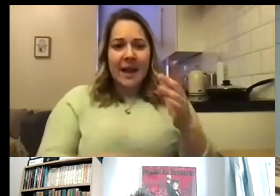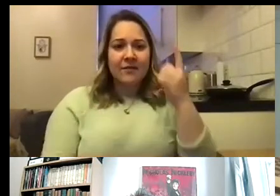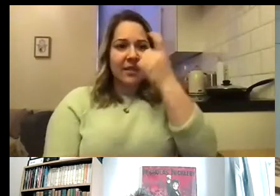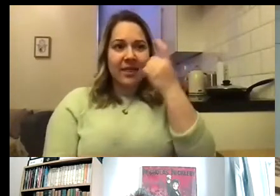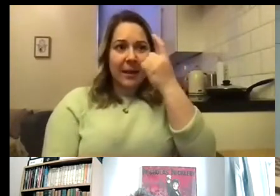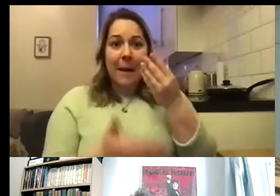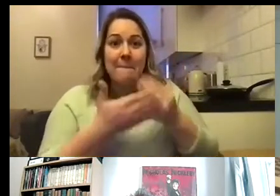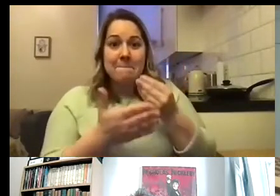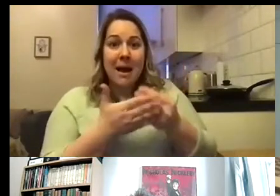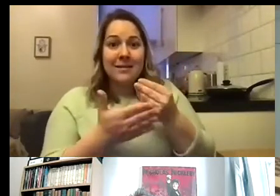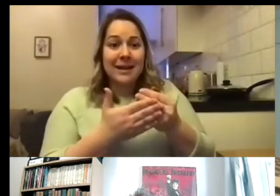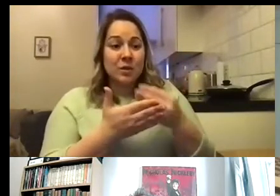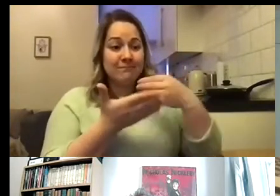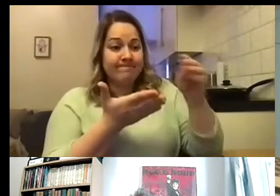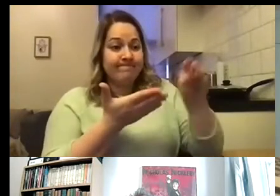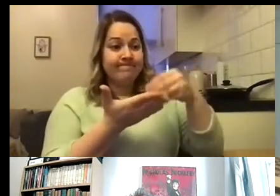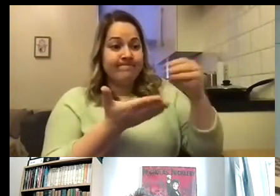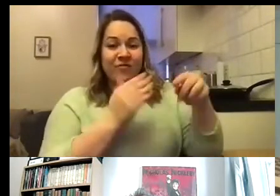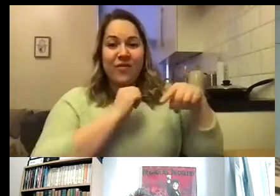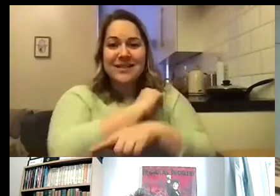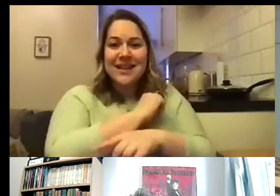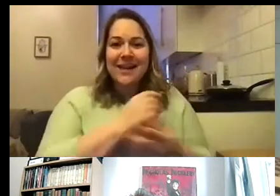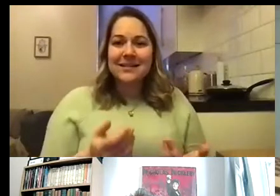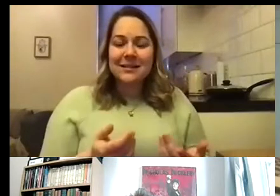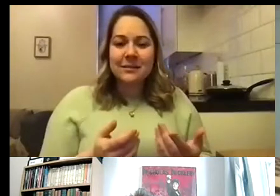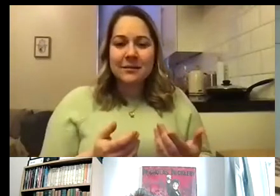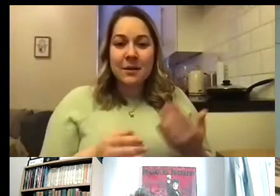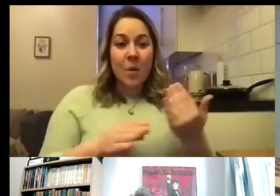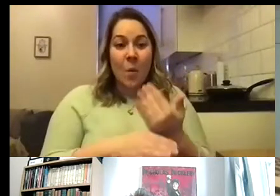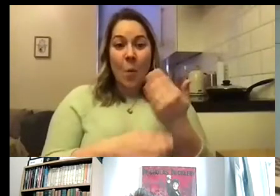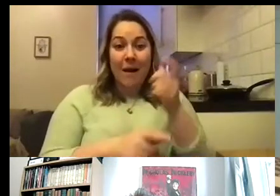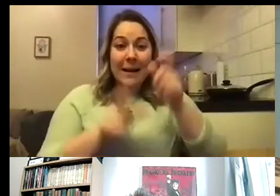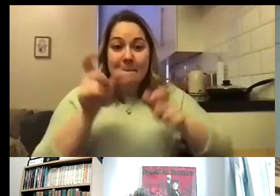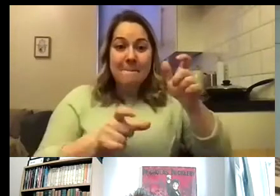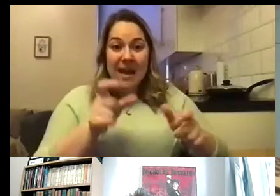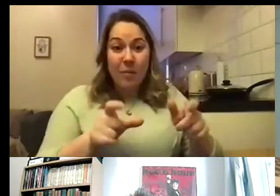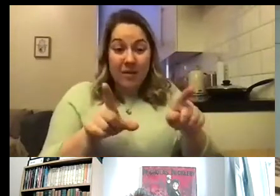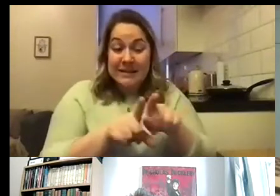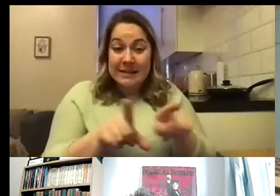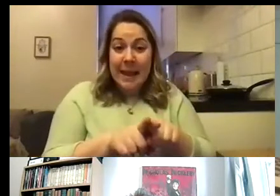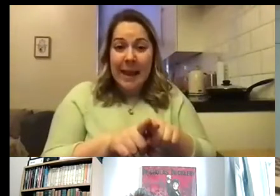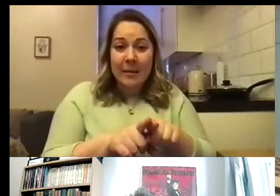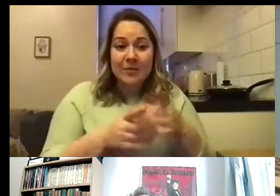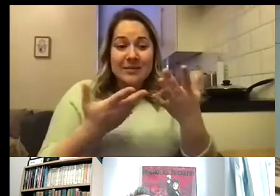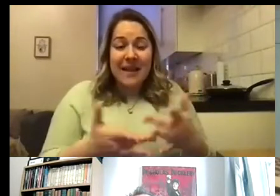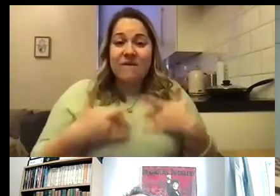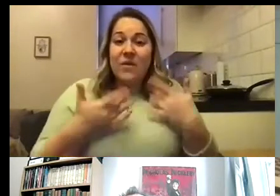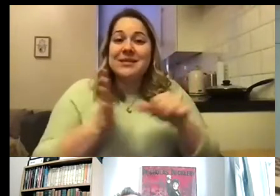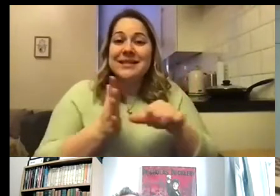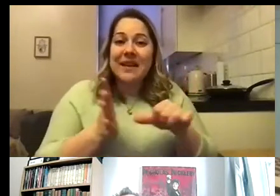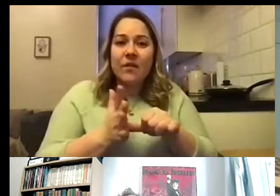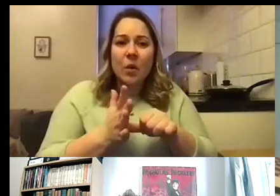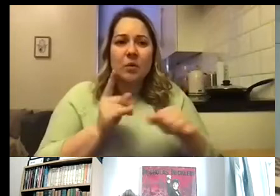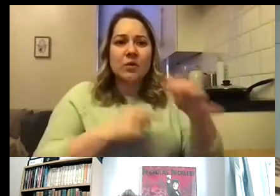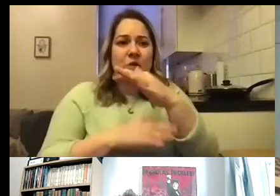to pay back all this debt. And people, working people are being squeezed and finding it more difficult, you know, social housing.